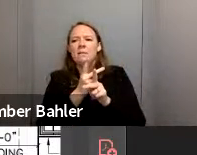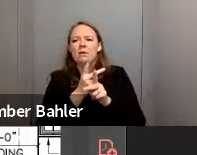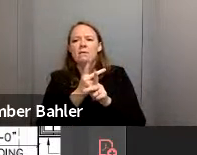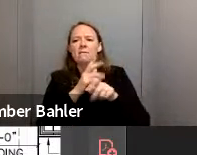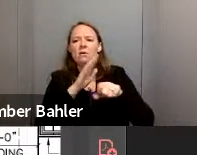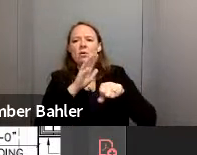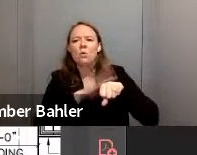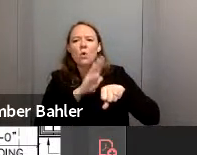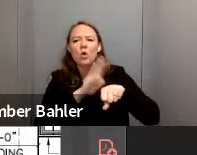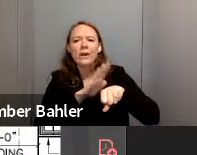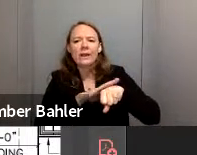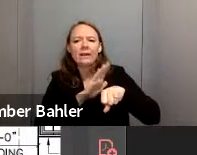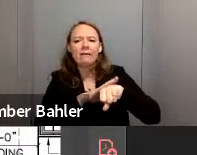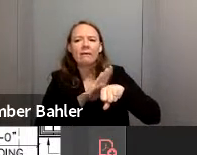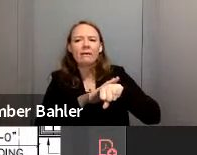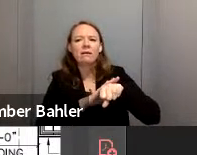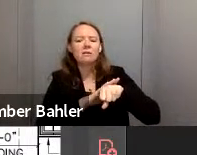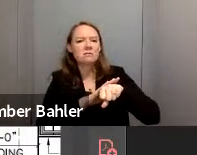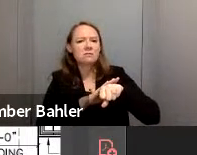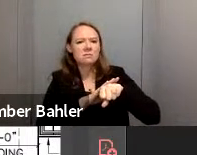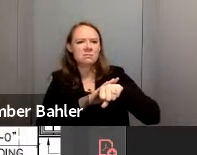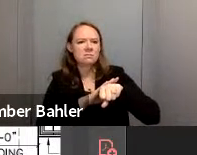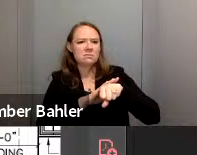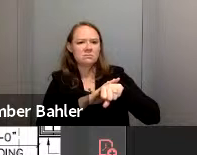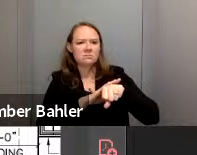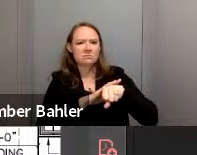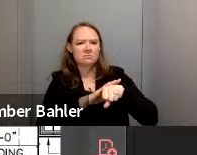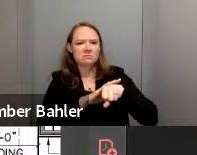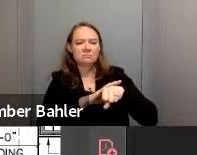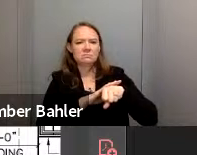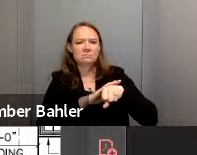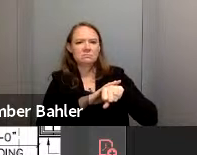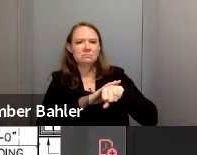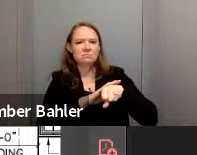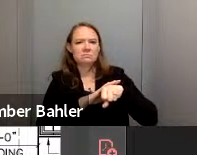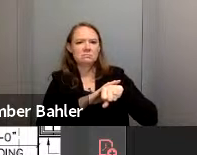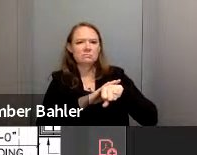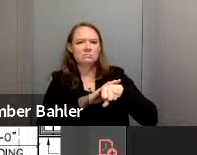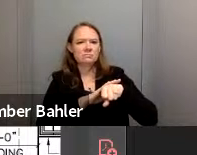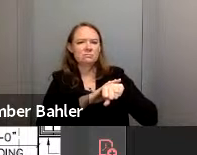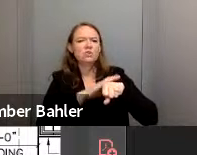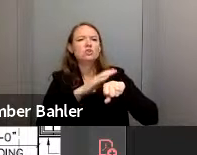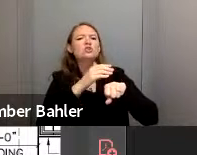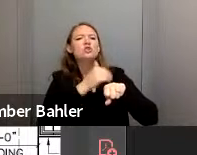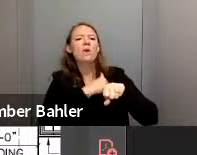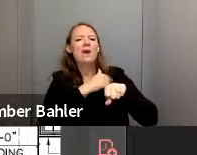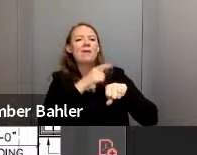warning mechanism do you have on the platform right at the track site?